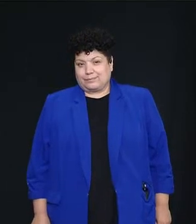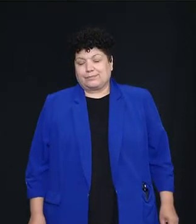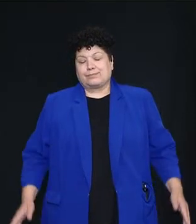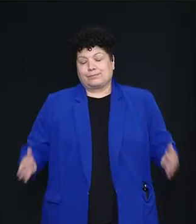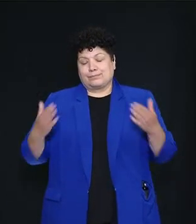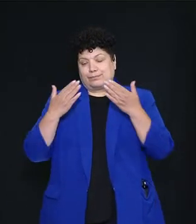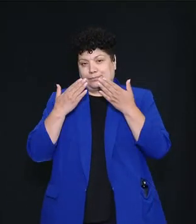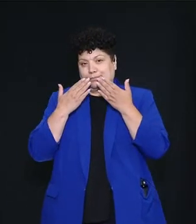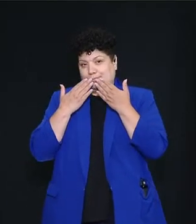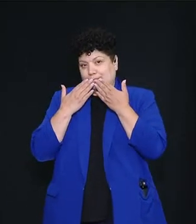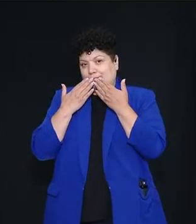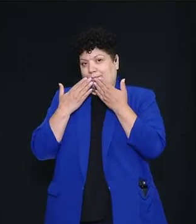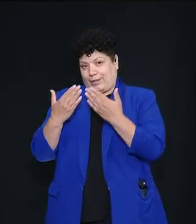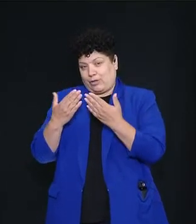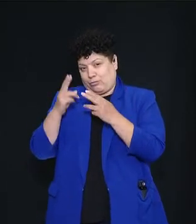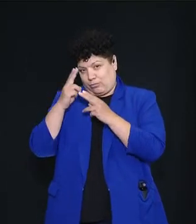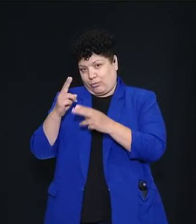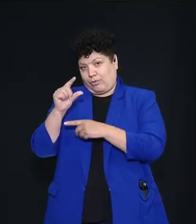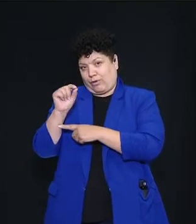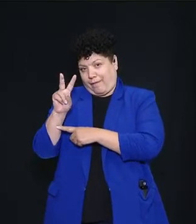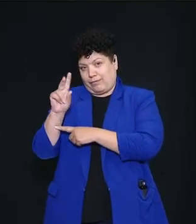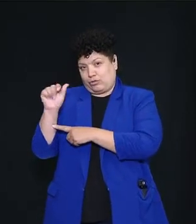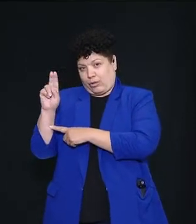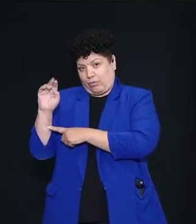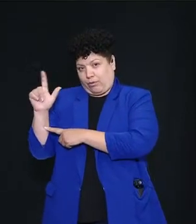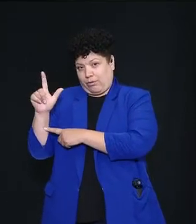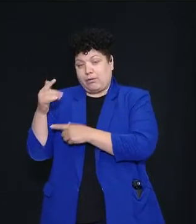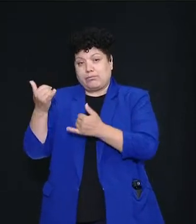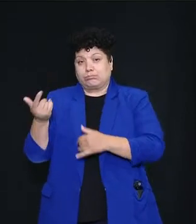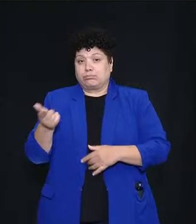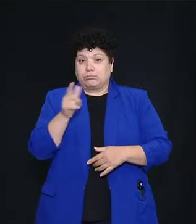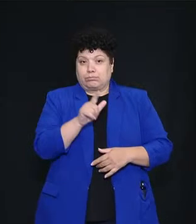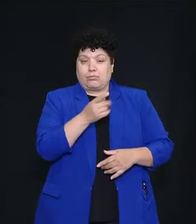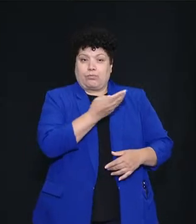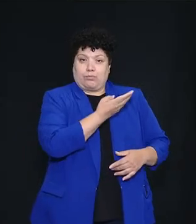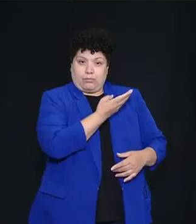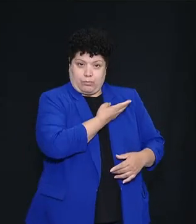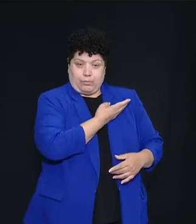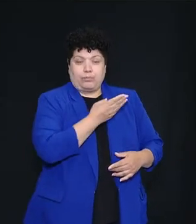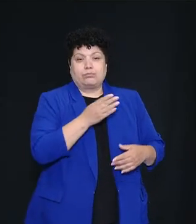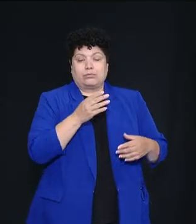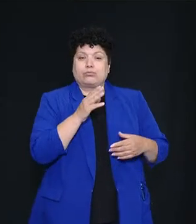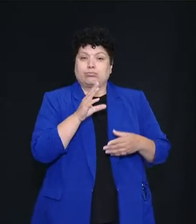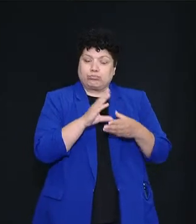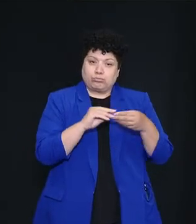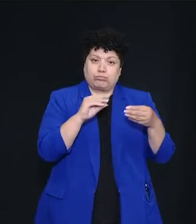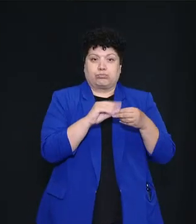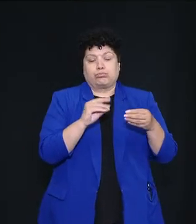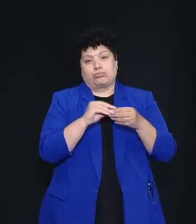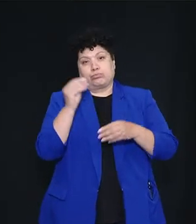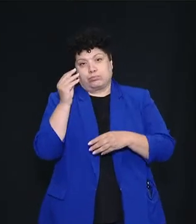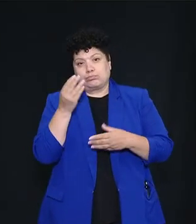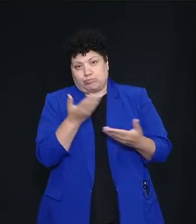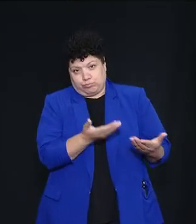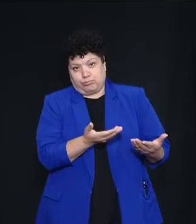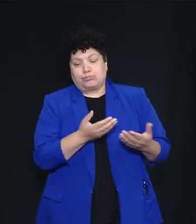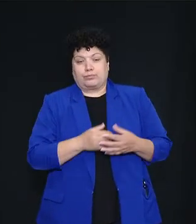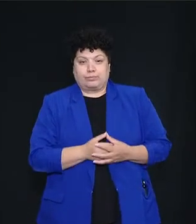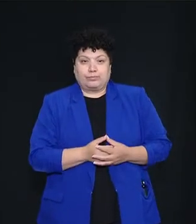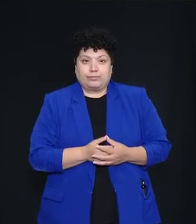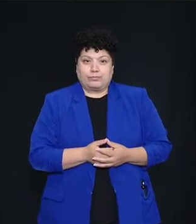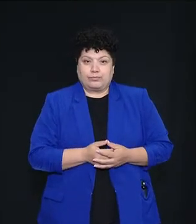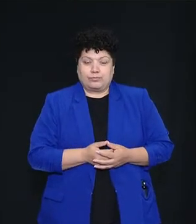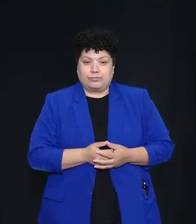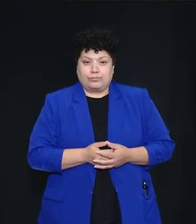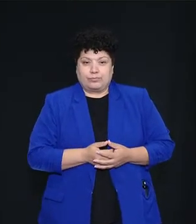Thank you, Excellency. I would now invite His Holiness Pope Francis to share his address. I